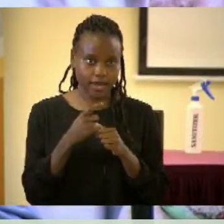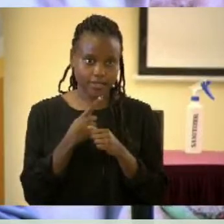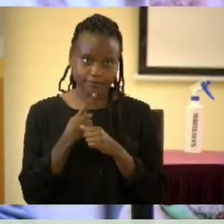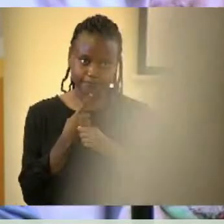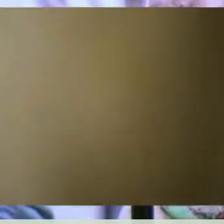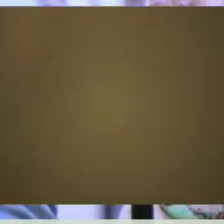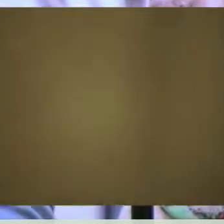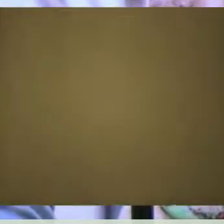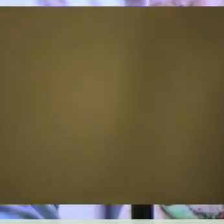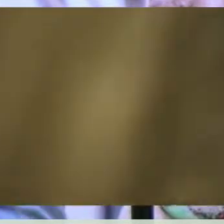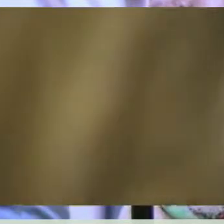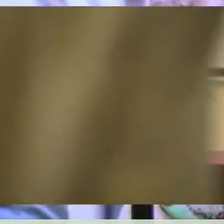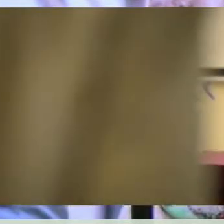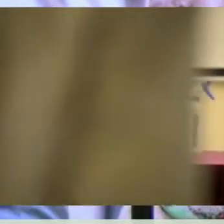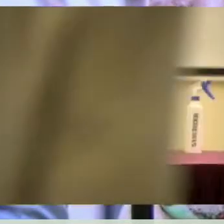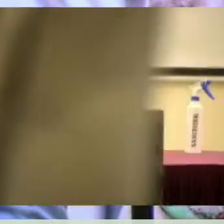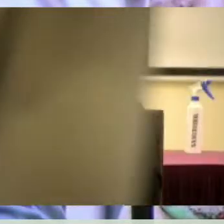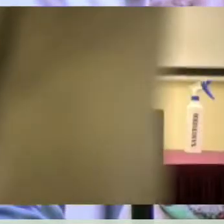a personality,